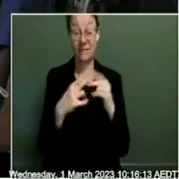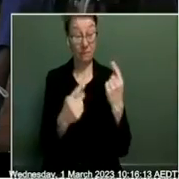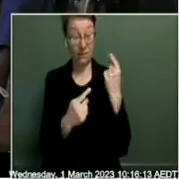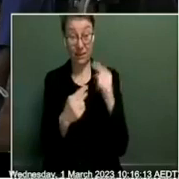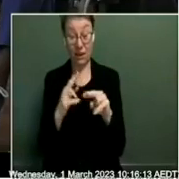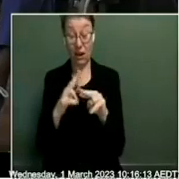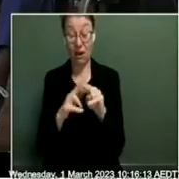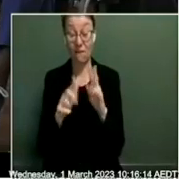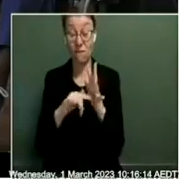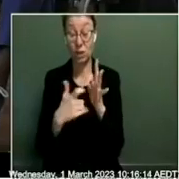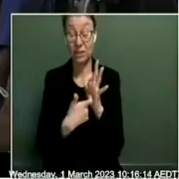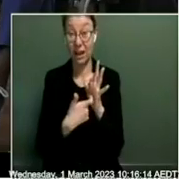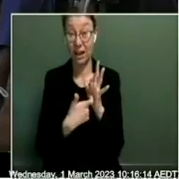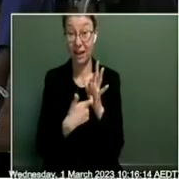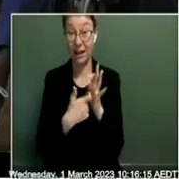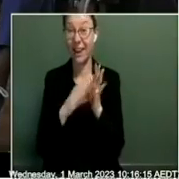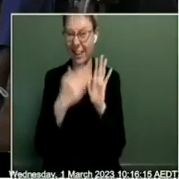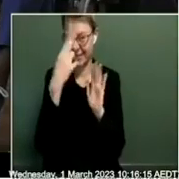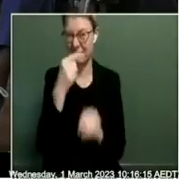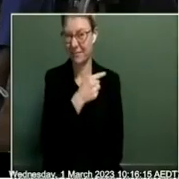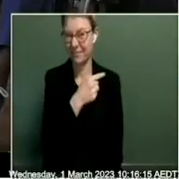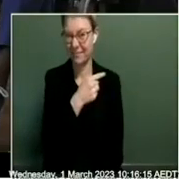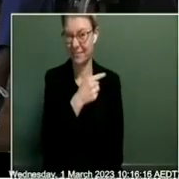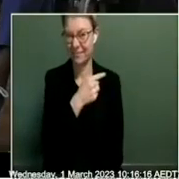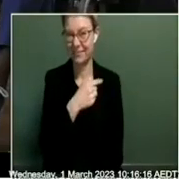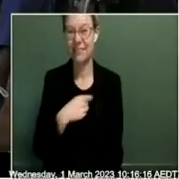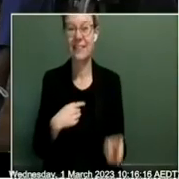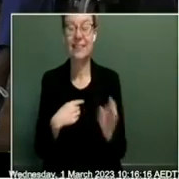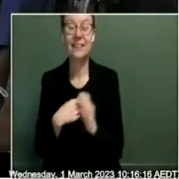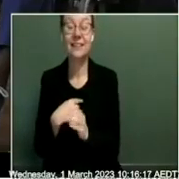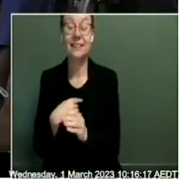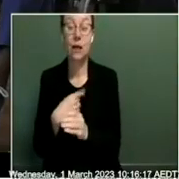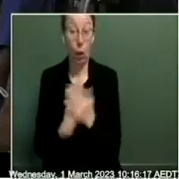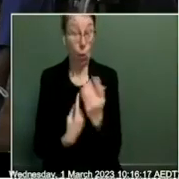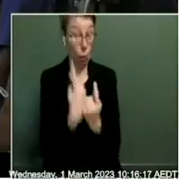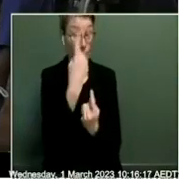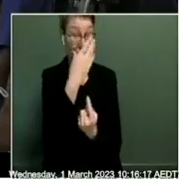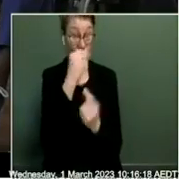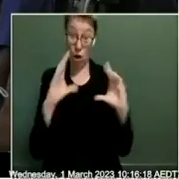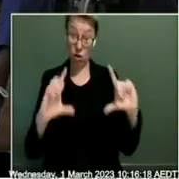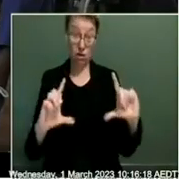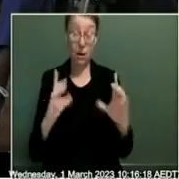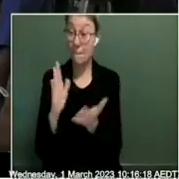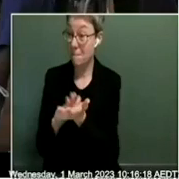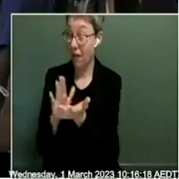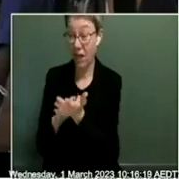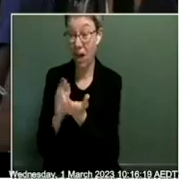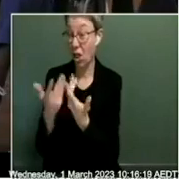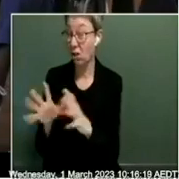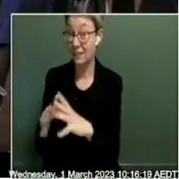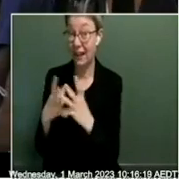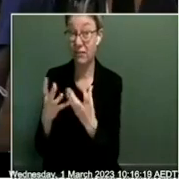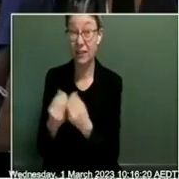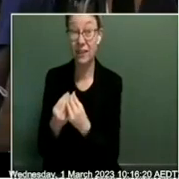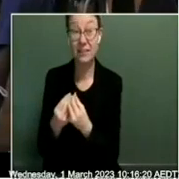didn't have the privilege. Well, Mum never had, lost everything. So that grainy, you see those children?